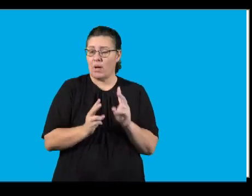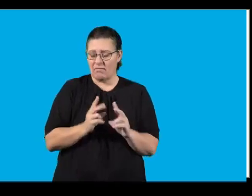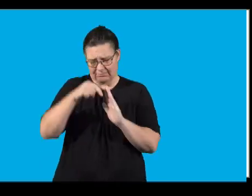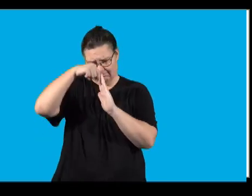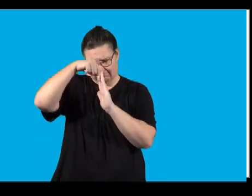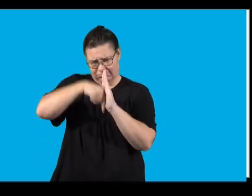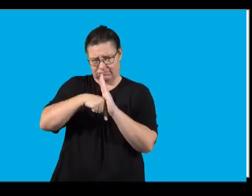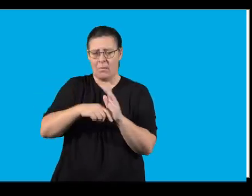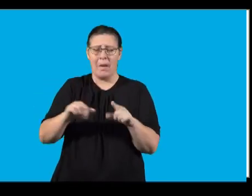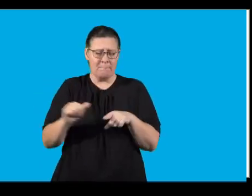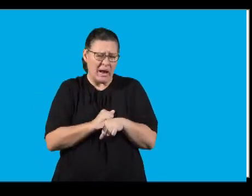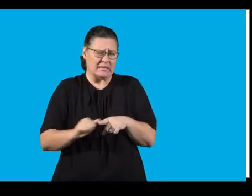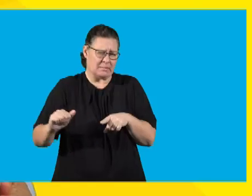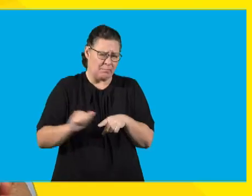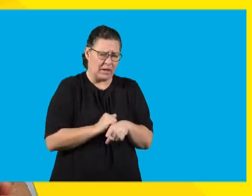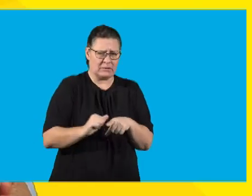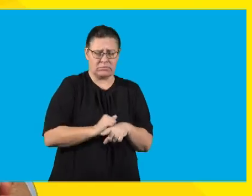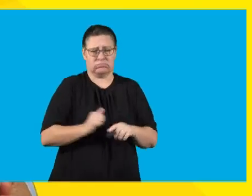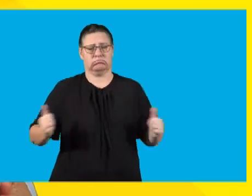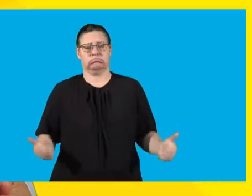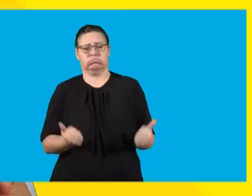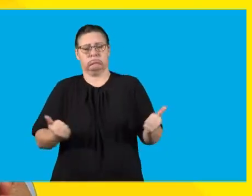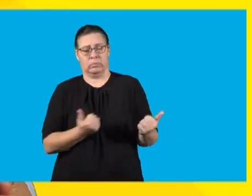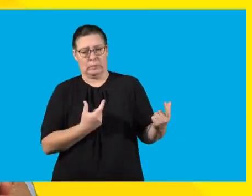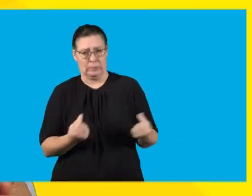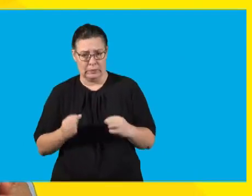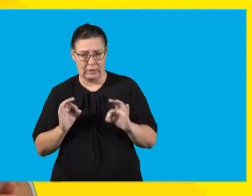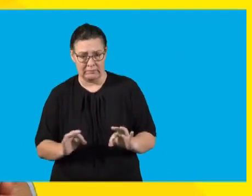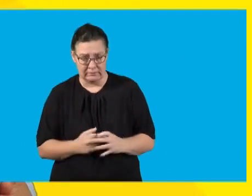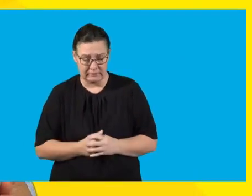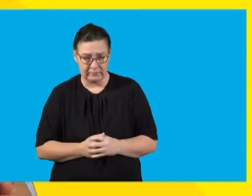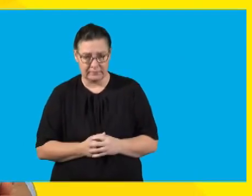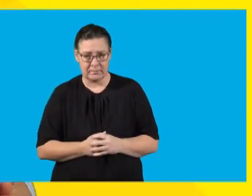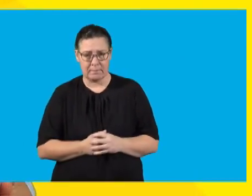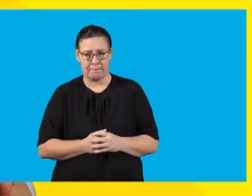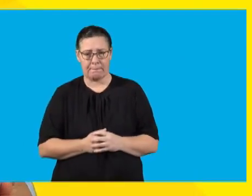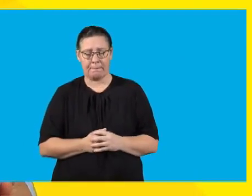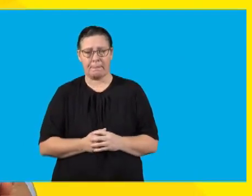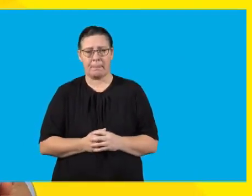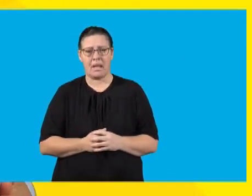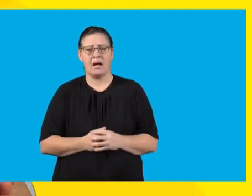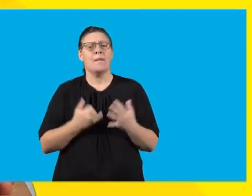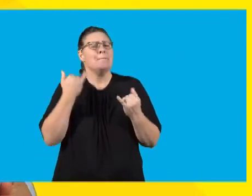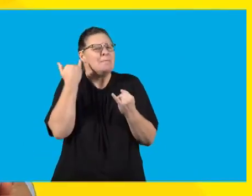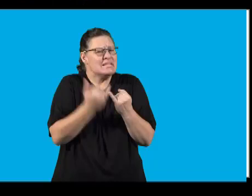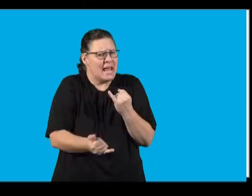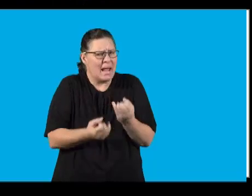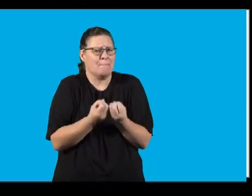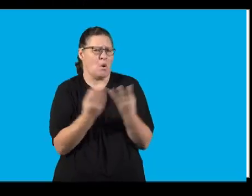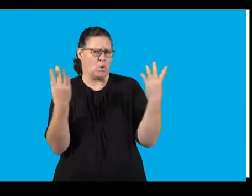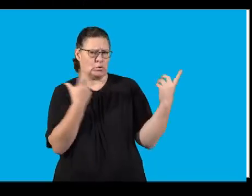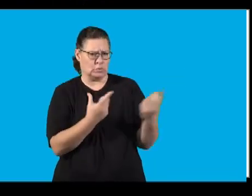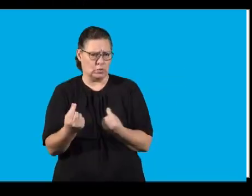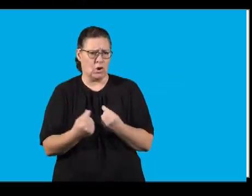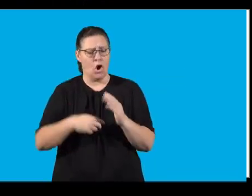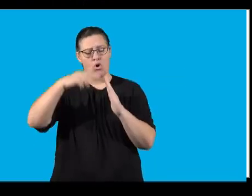those skills. We practice them so well that you become very good at what you do, all right? Now, our common errors that we deal with, you